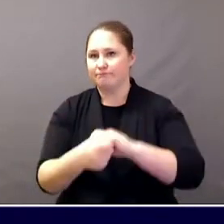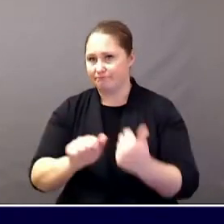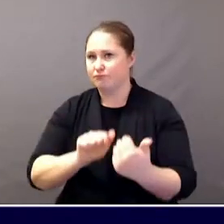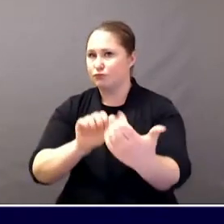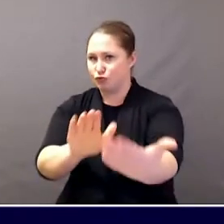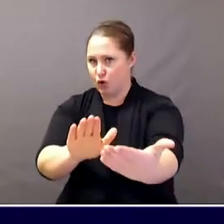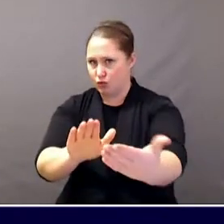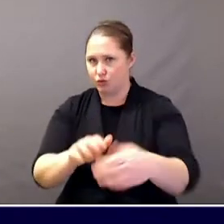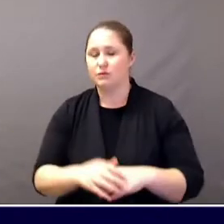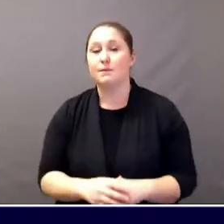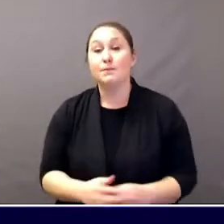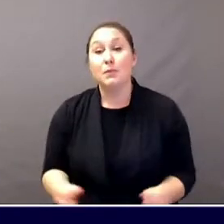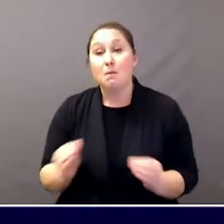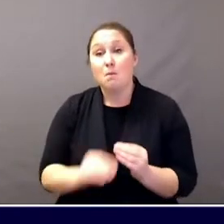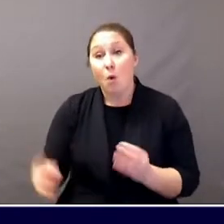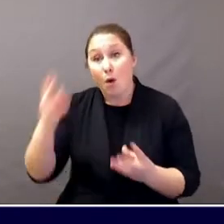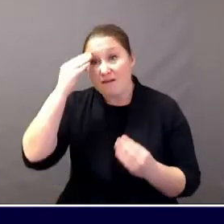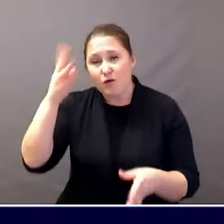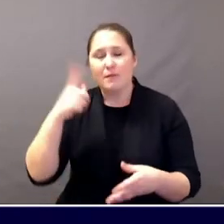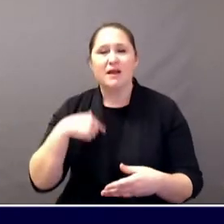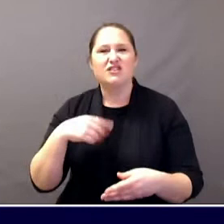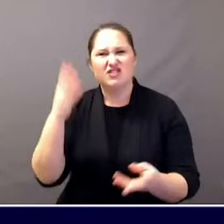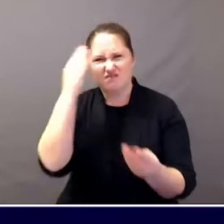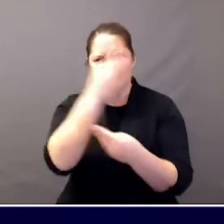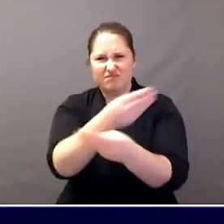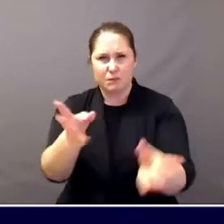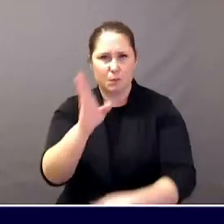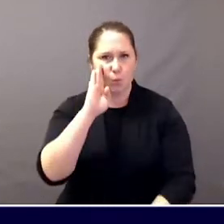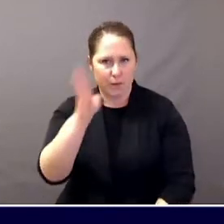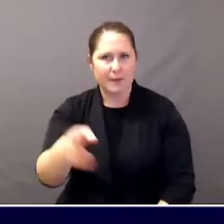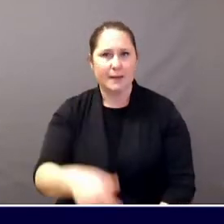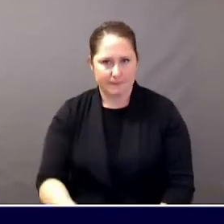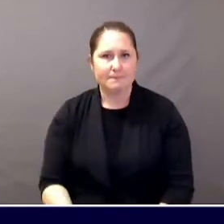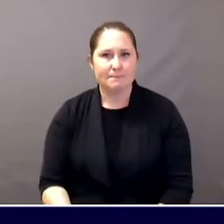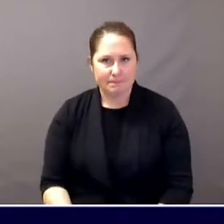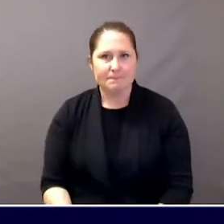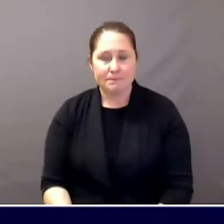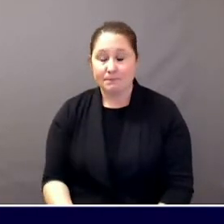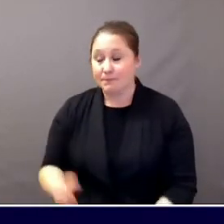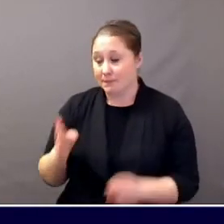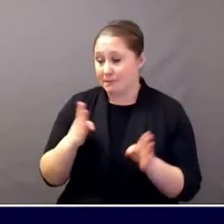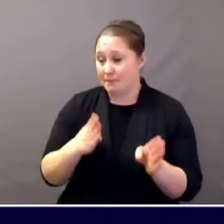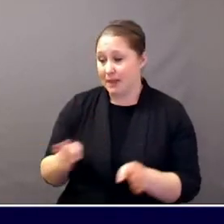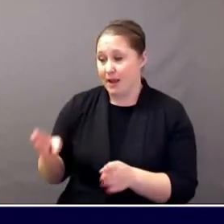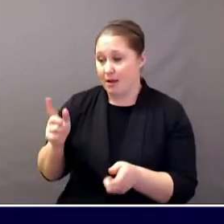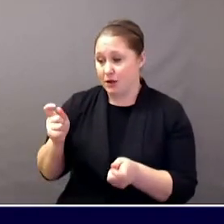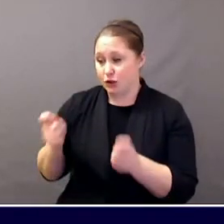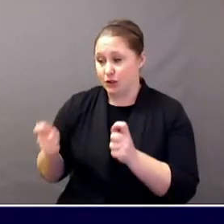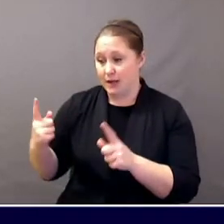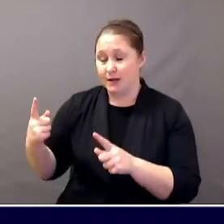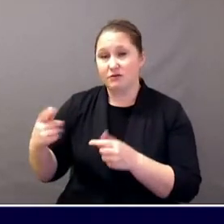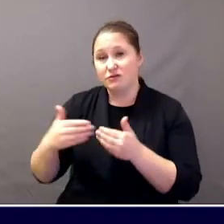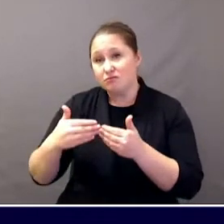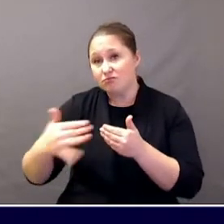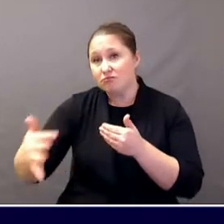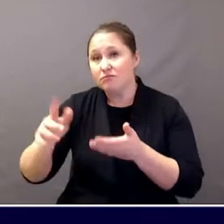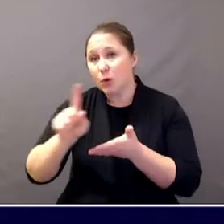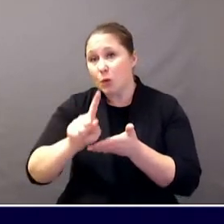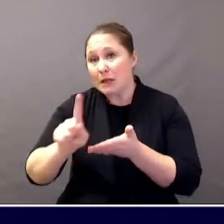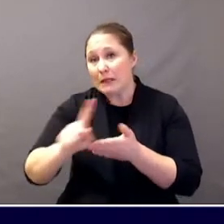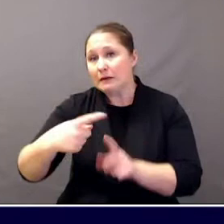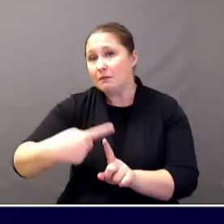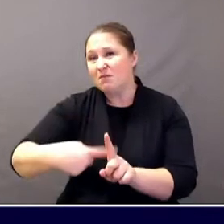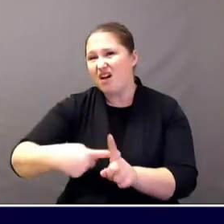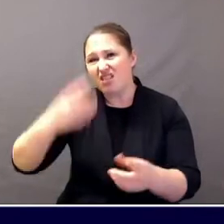with more detailed information as we receive it from the federal government and as we adjust the plan in the weeks and months to come. In the meantime,